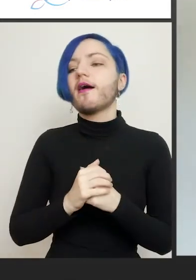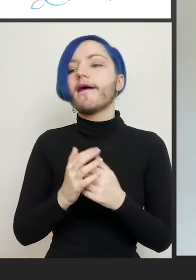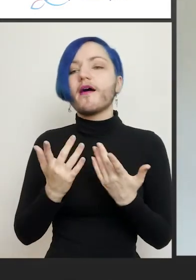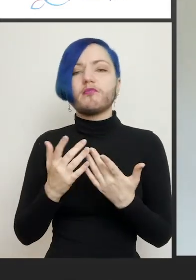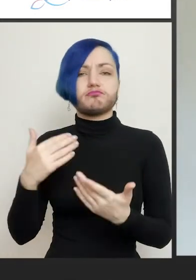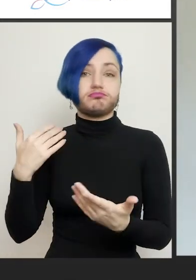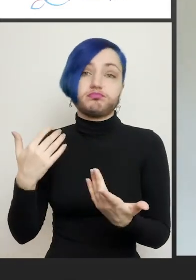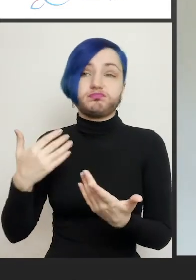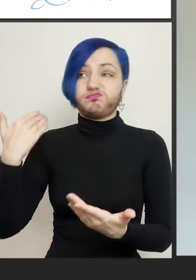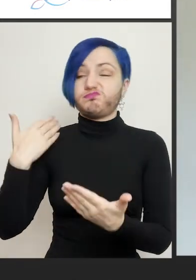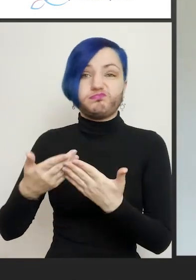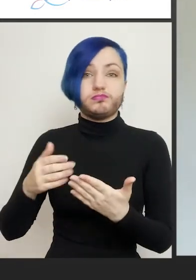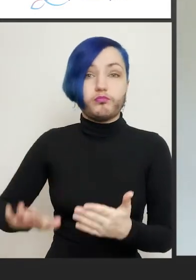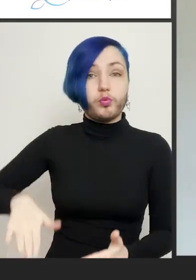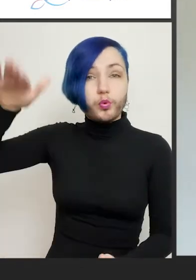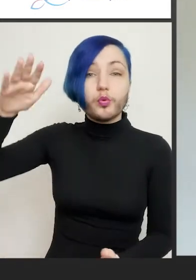since they were young.